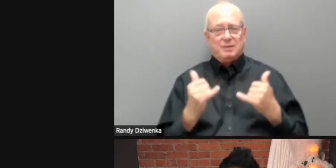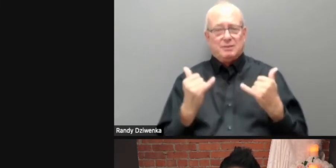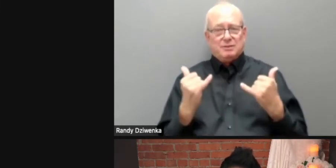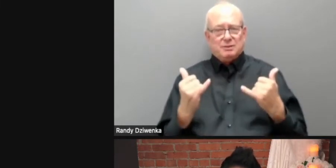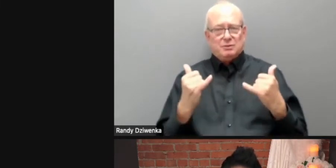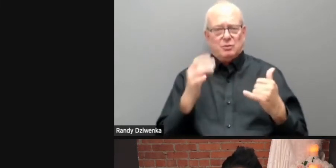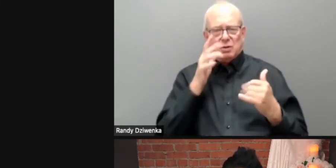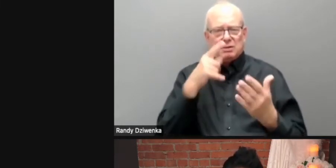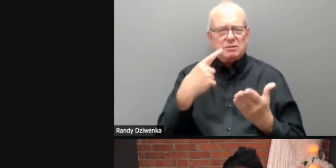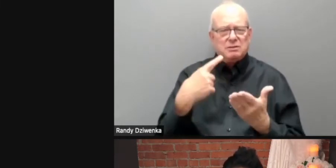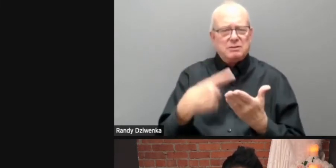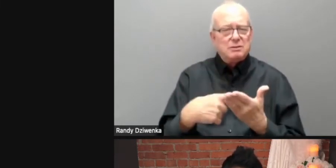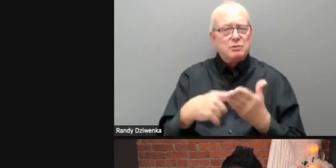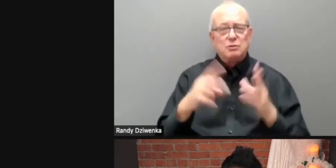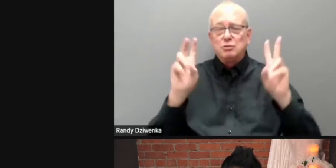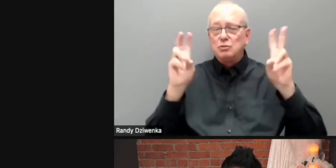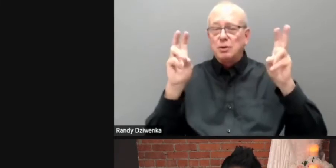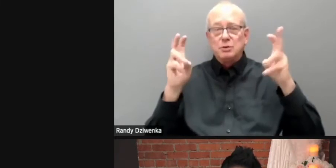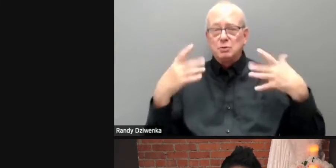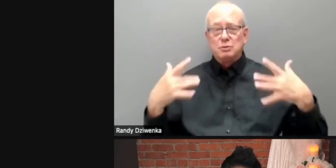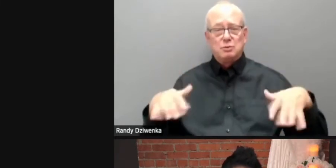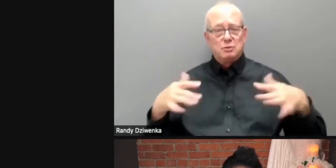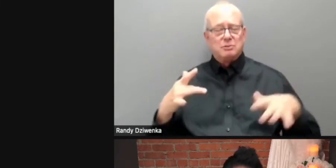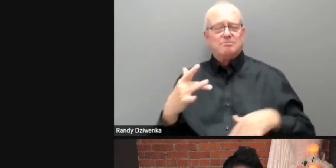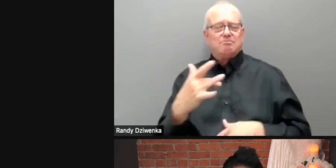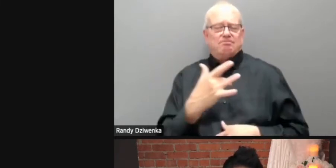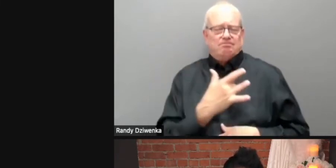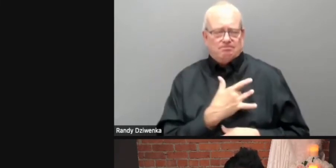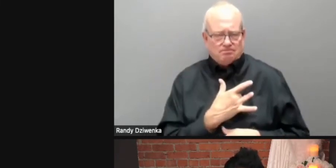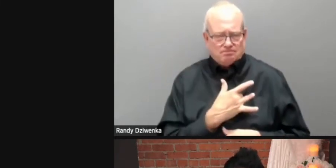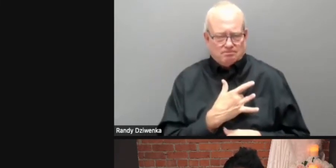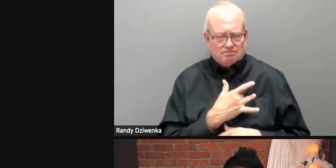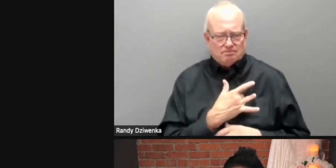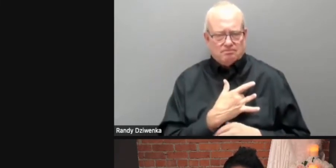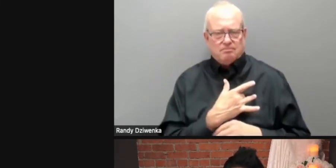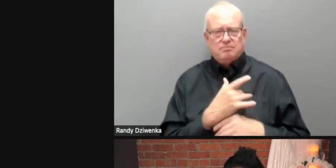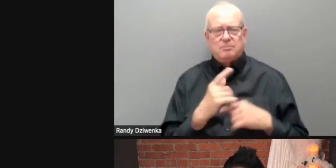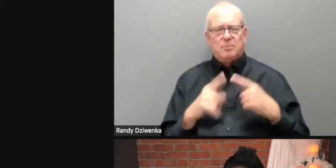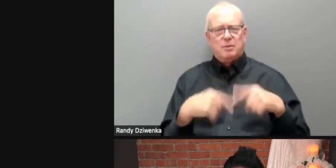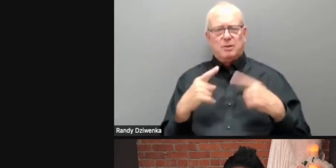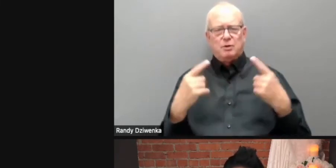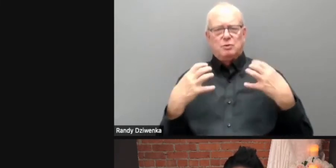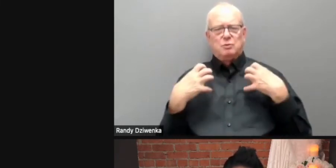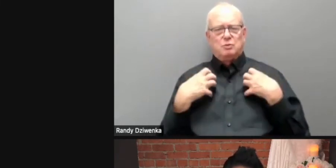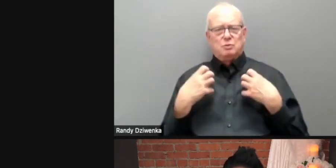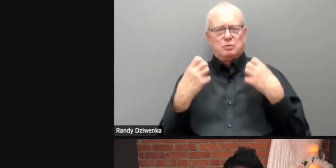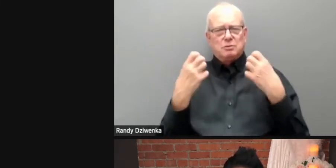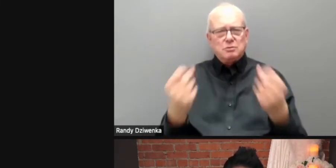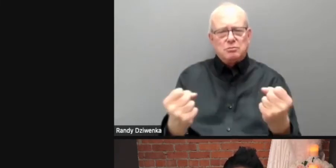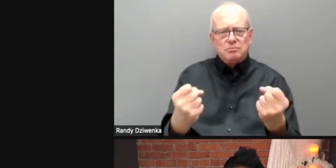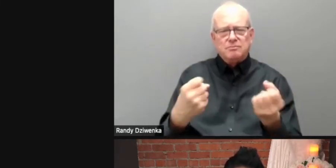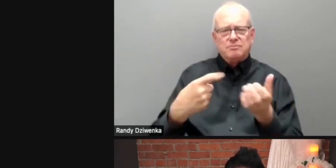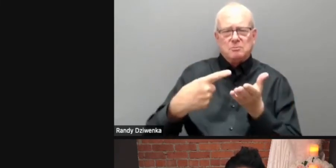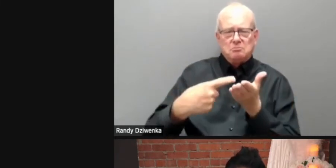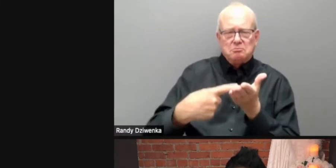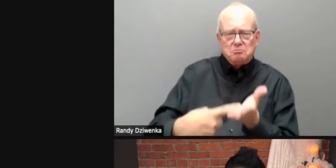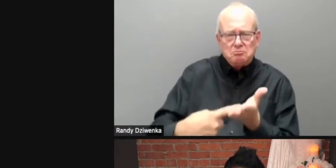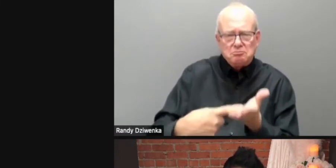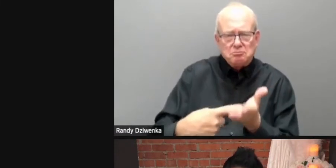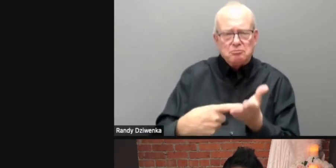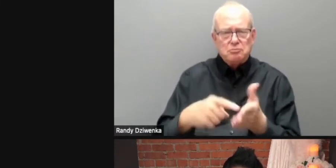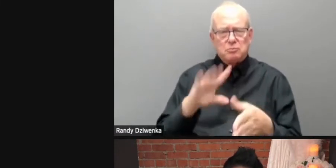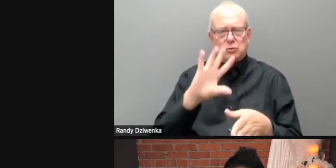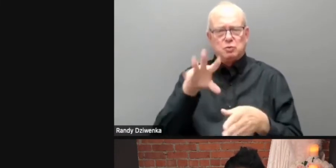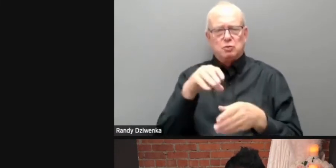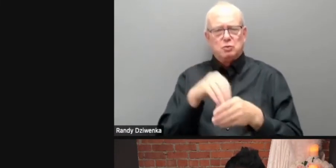conversation is about courageous conversations rooted in compassion and understanding to gain firsthand